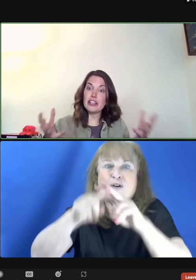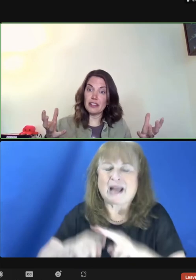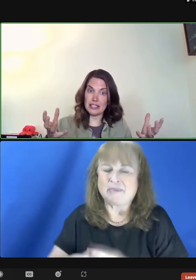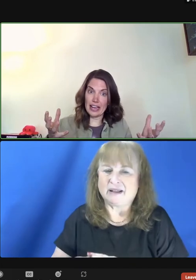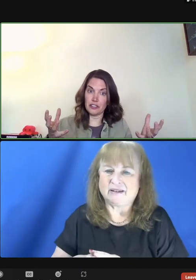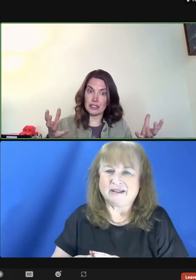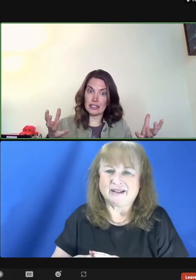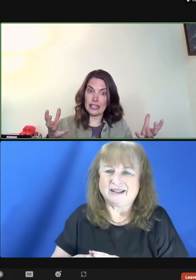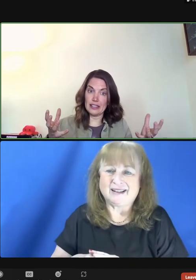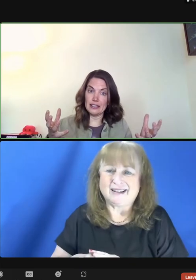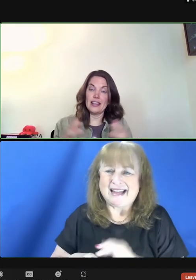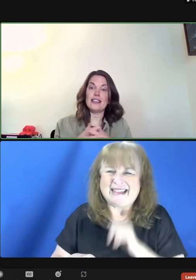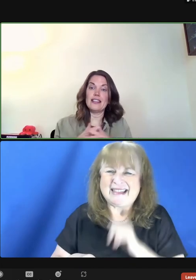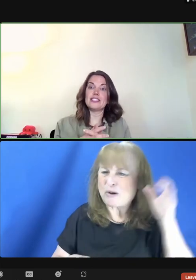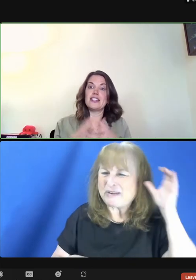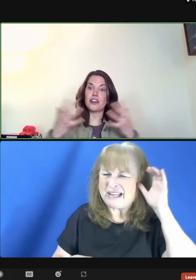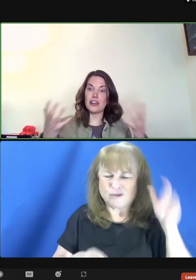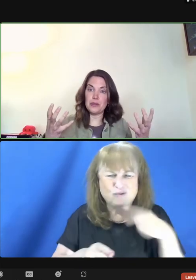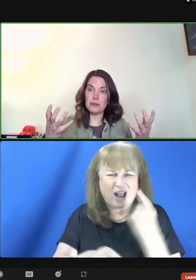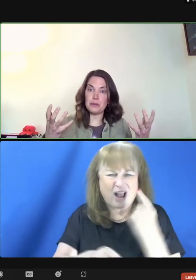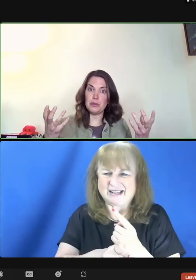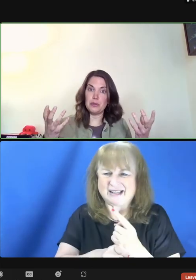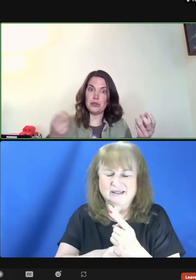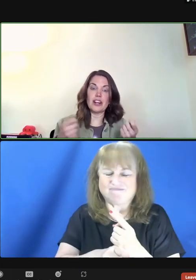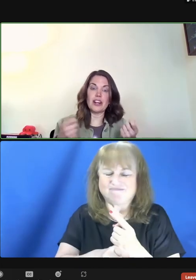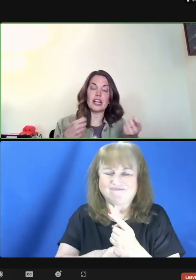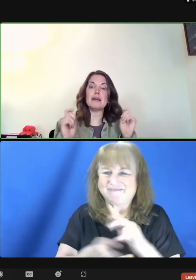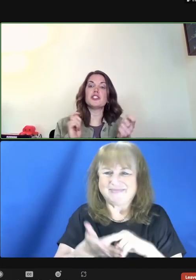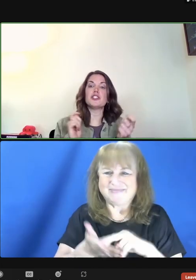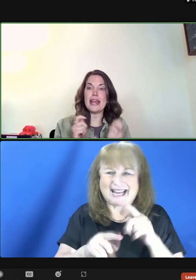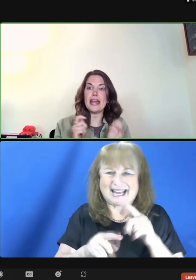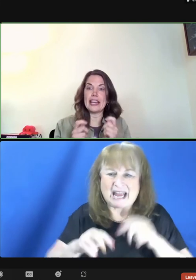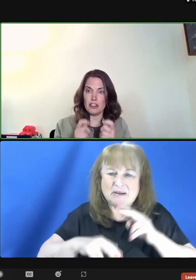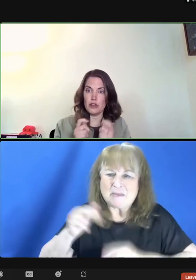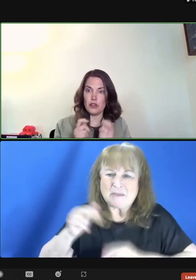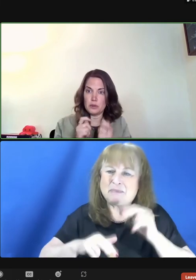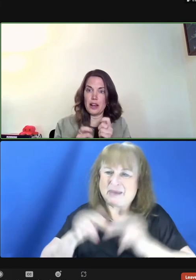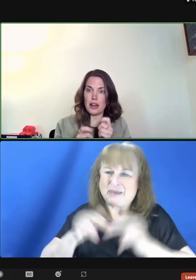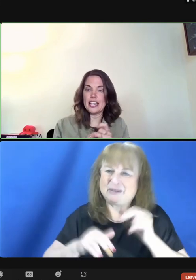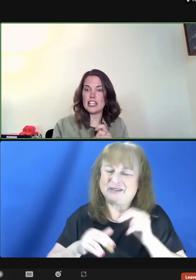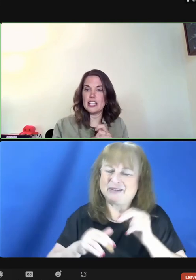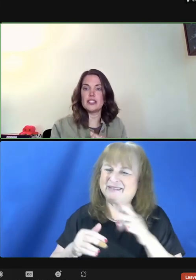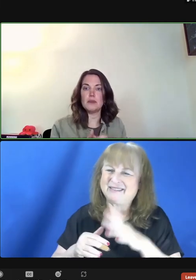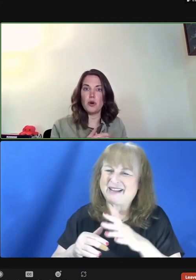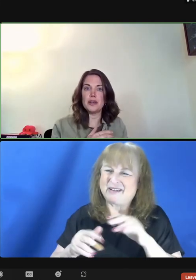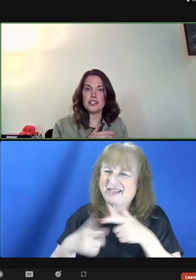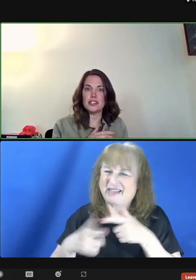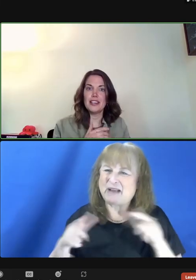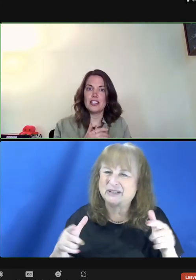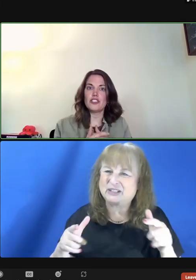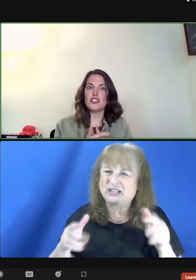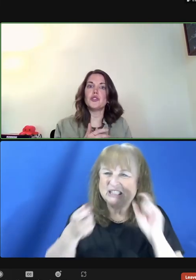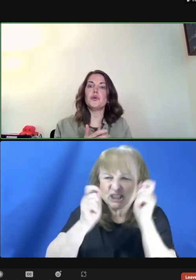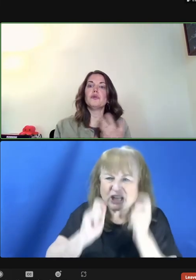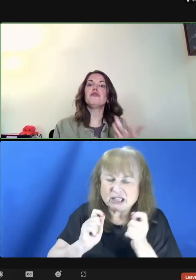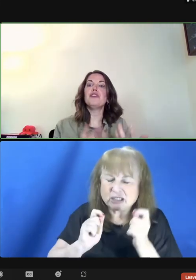if they don't hear things accurately, then that's not going to help them to build. They're not going to be able to make those modifications in the